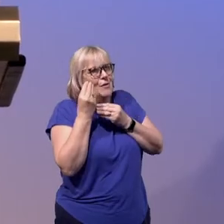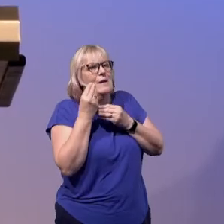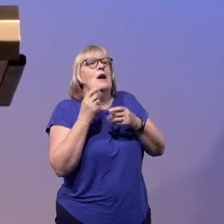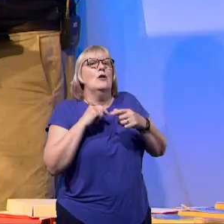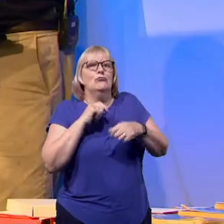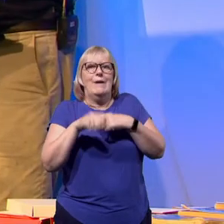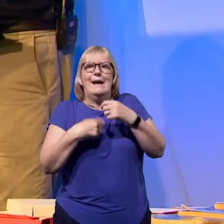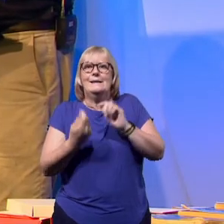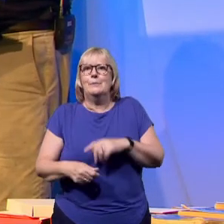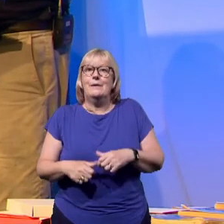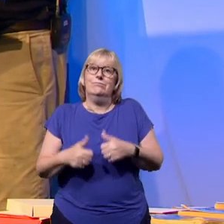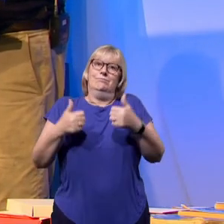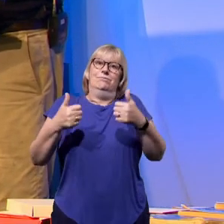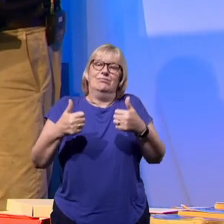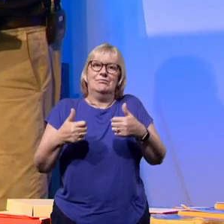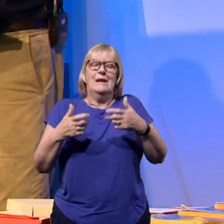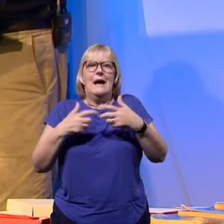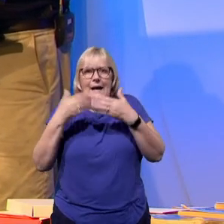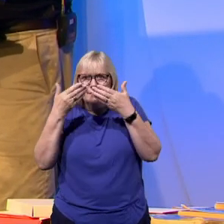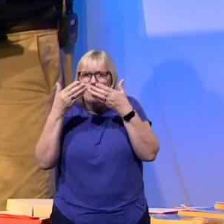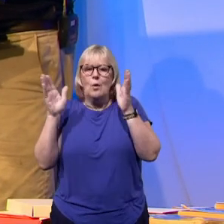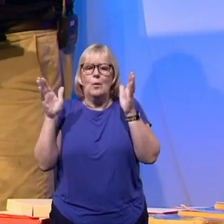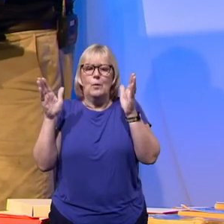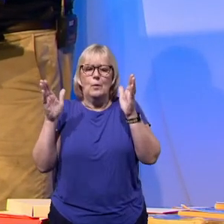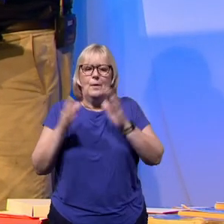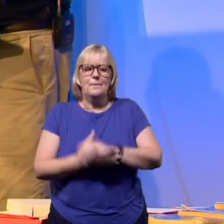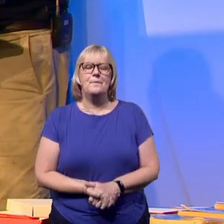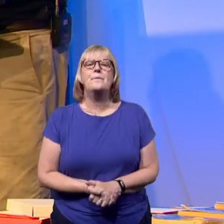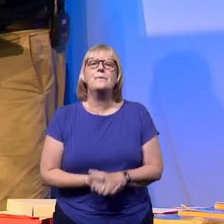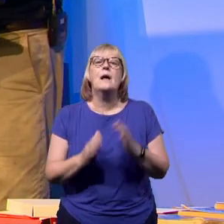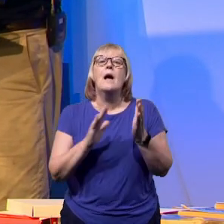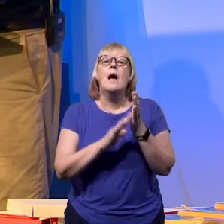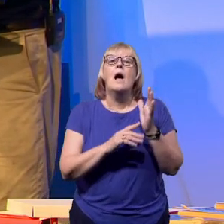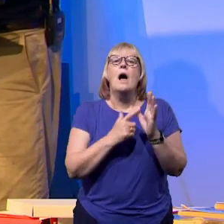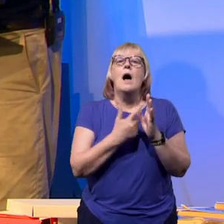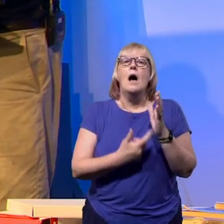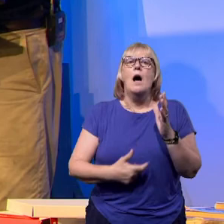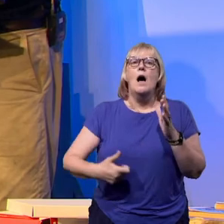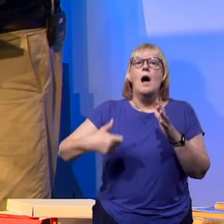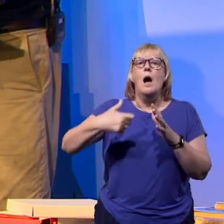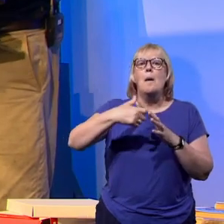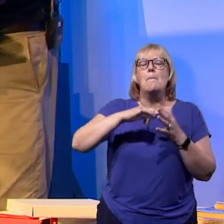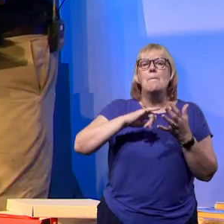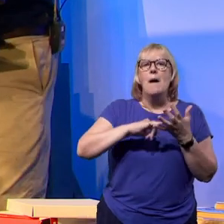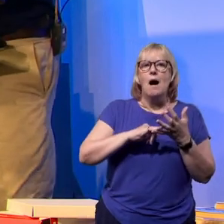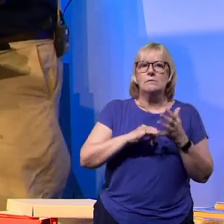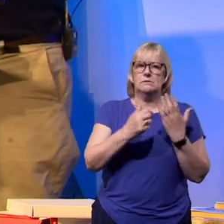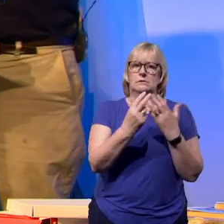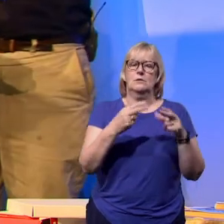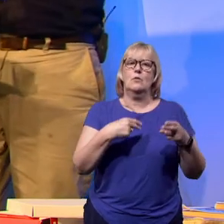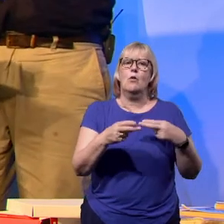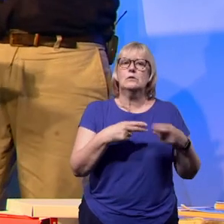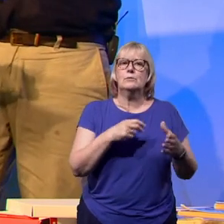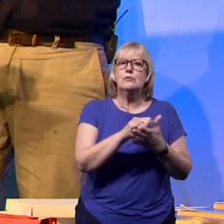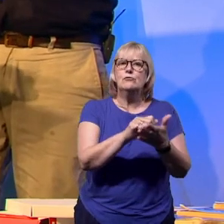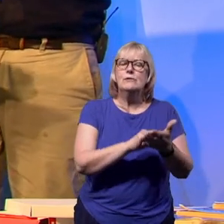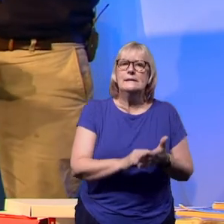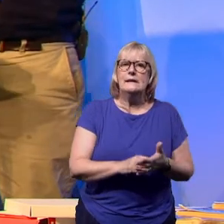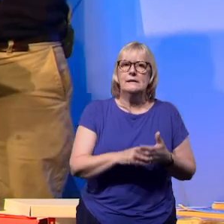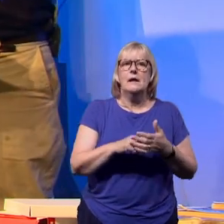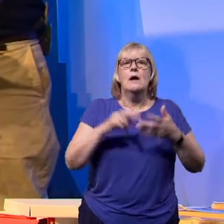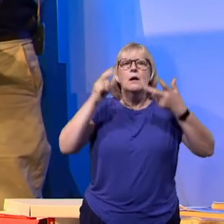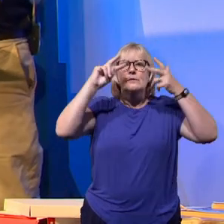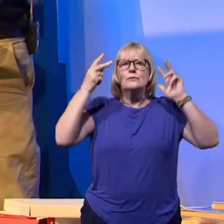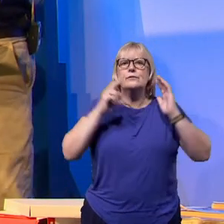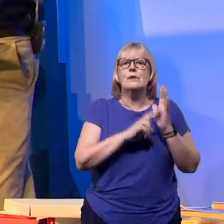Mark's works. The other thing is, just for your notes, just do remember, Mark's gospel is written in Nero's persecutions. His main source is Peter, who is